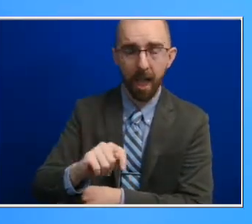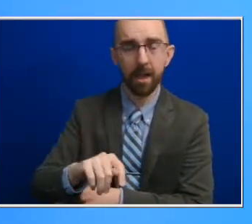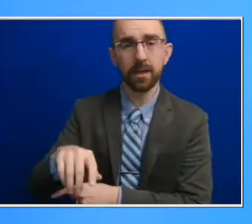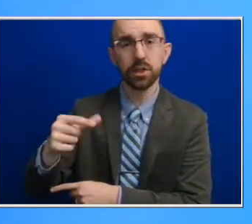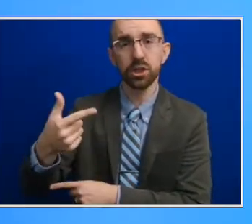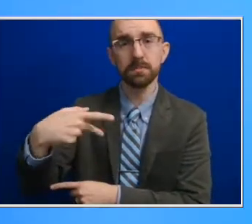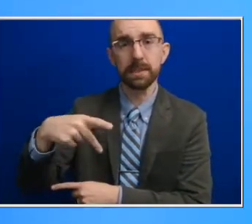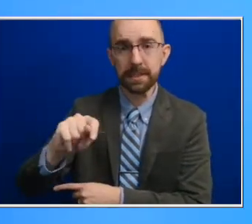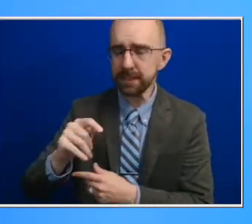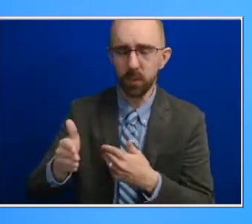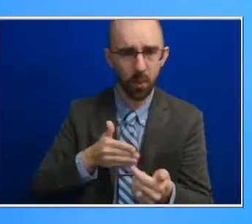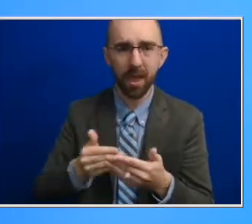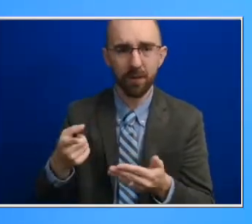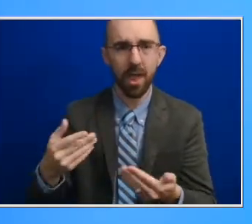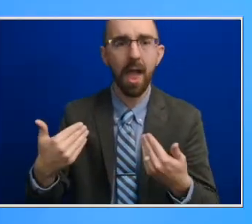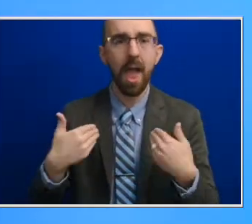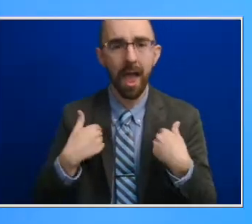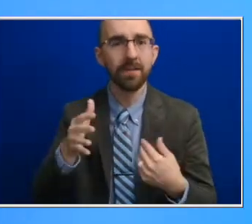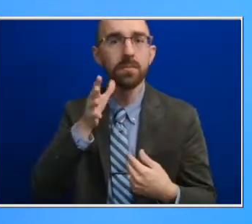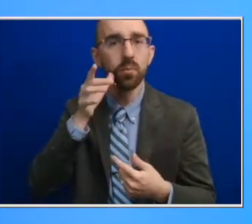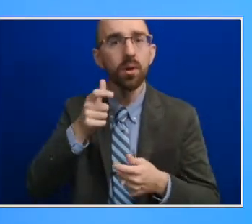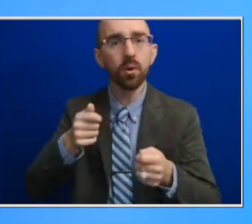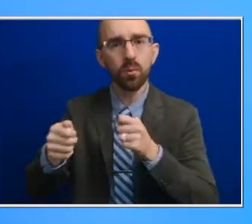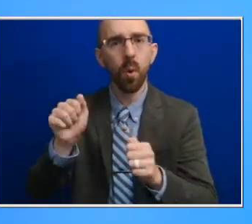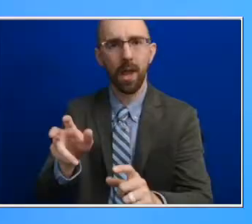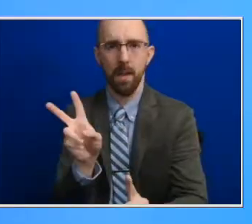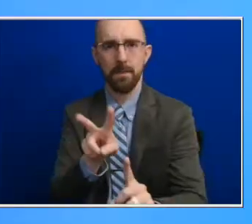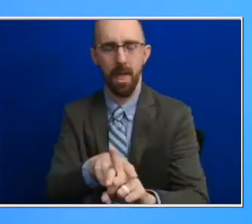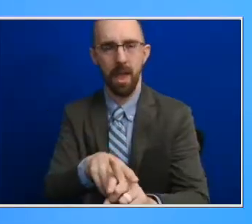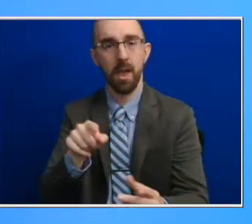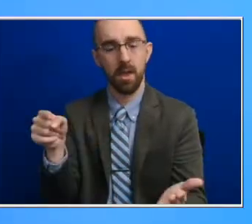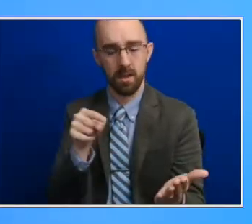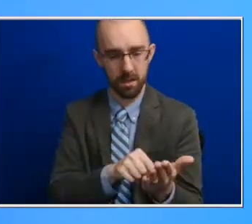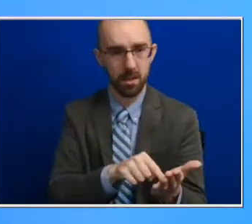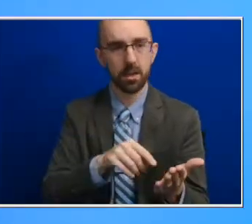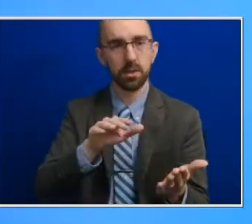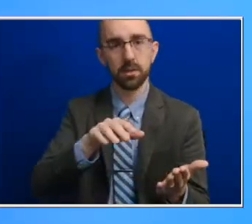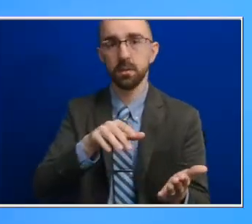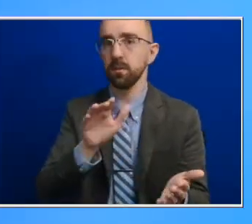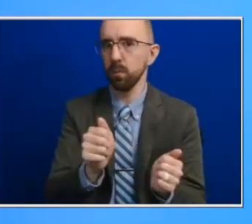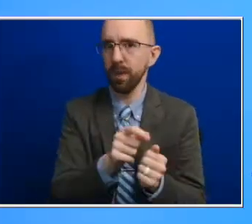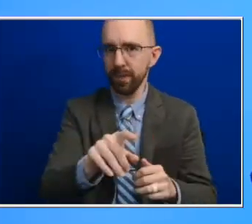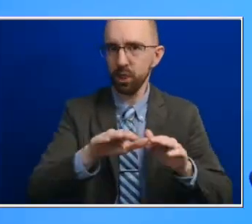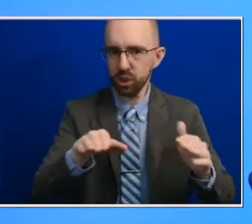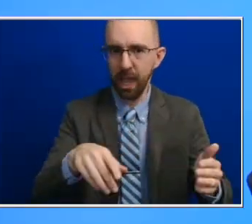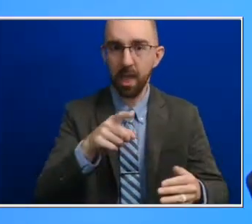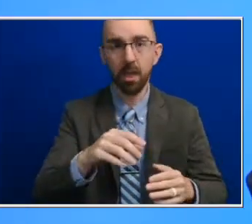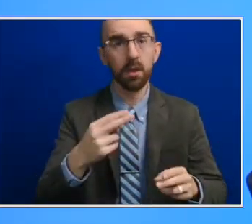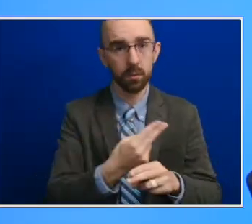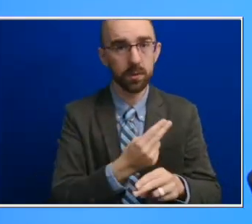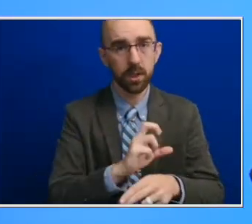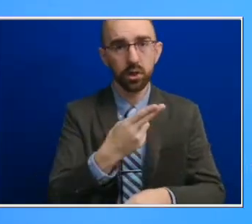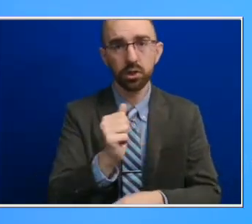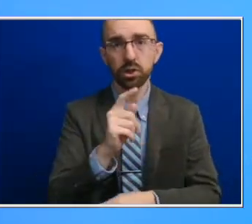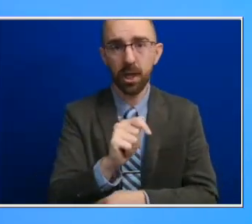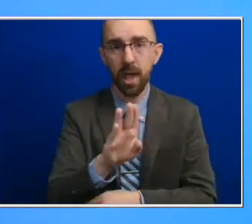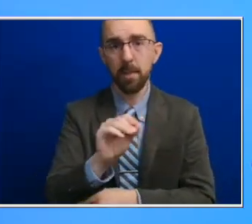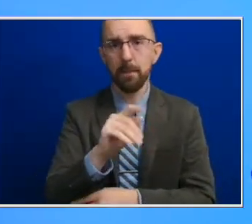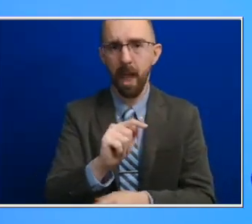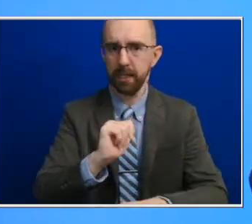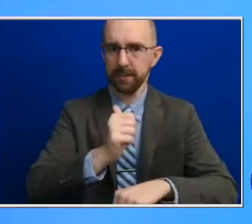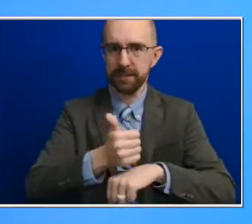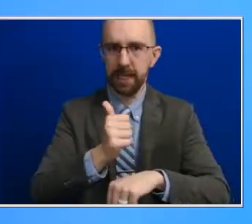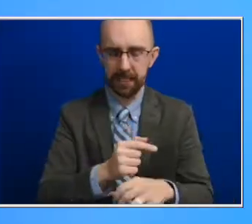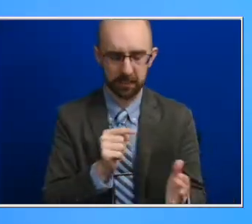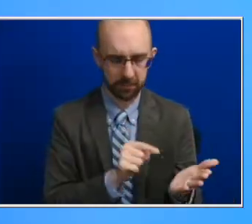are parental controls that can be used. You need to go to your child and be like, if you're using a chatbot, where are your settings at right now? Oh, let's